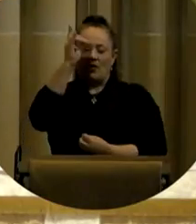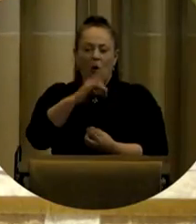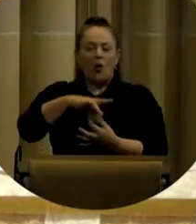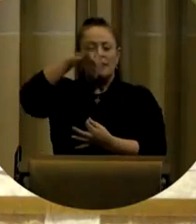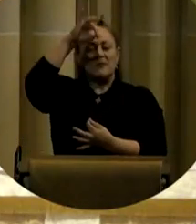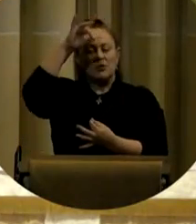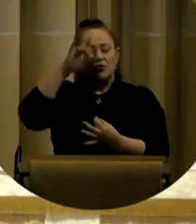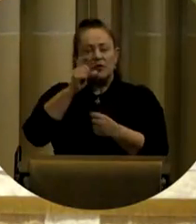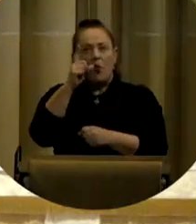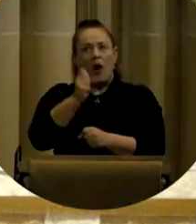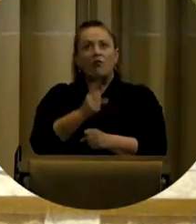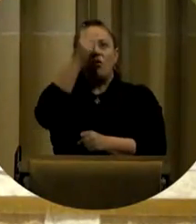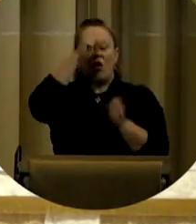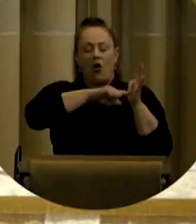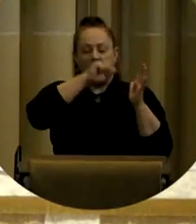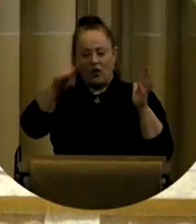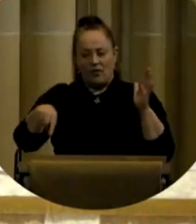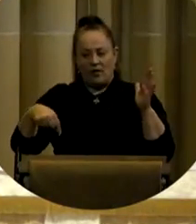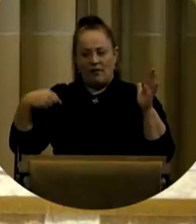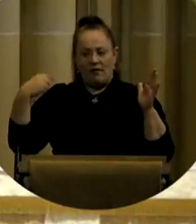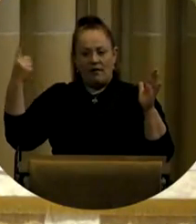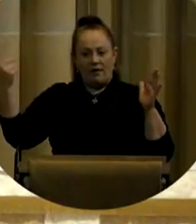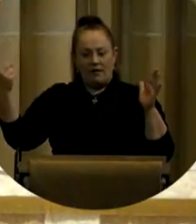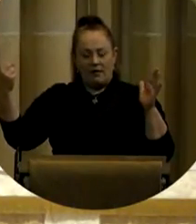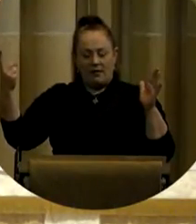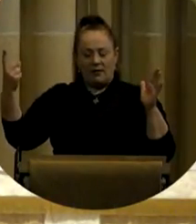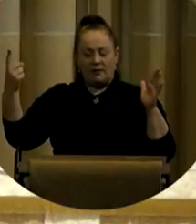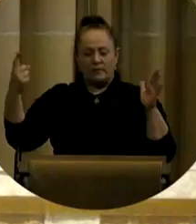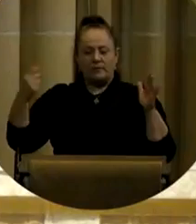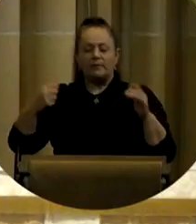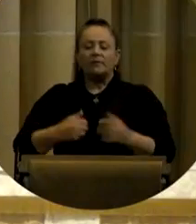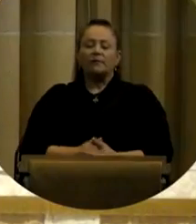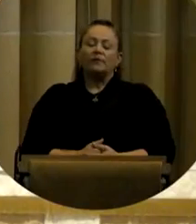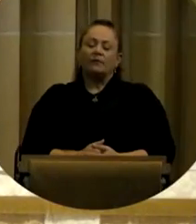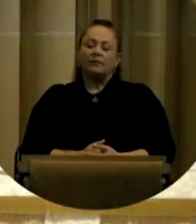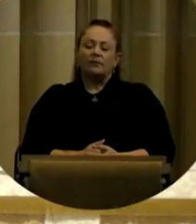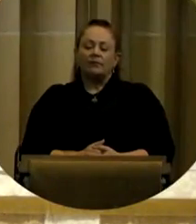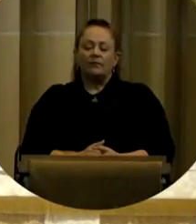Spirit, God forever and ever.